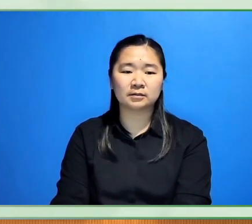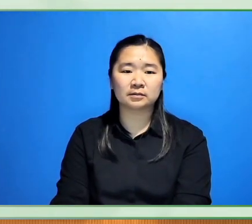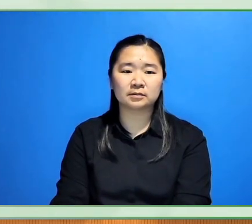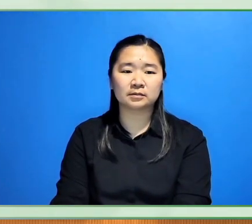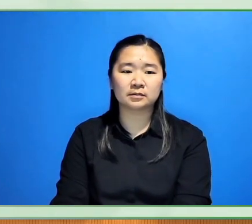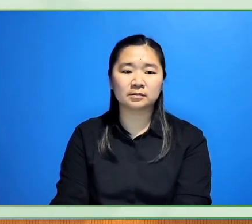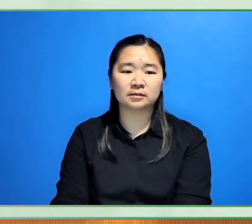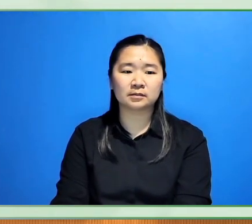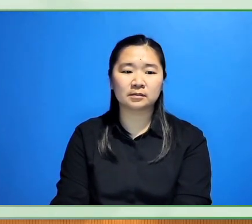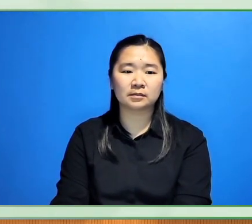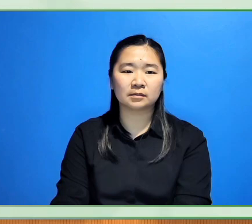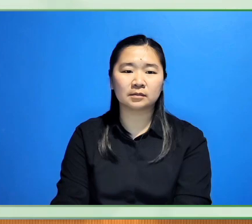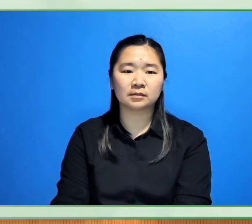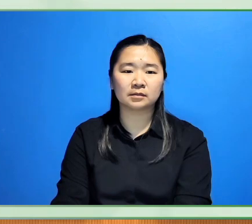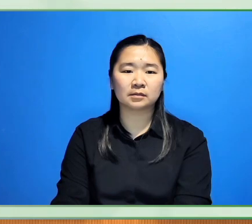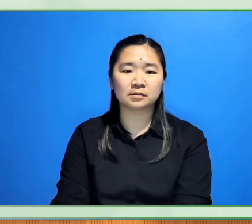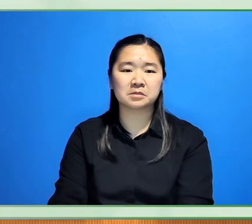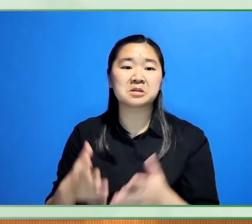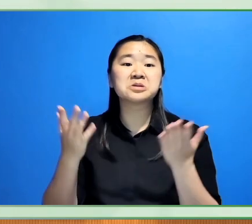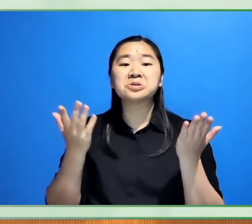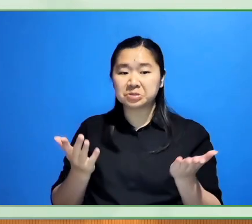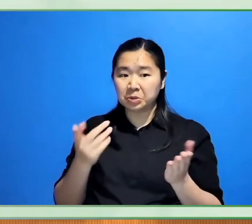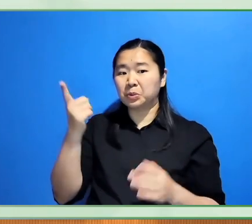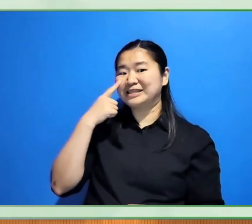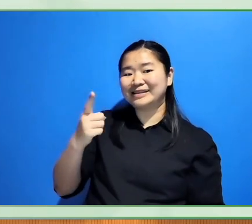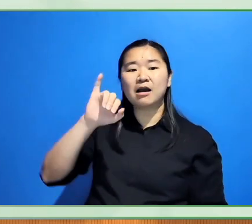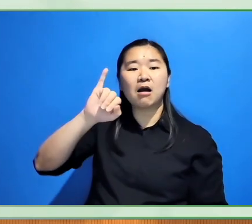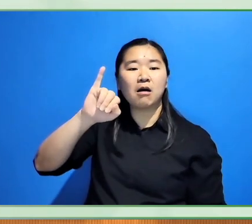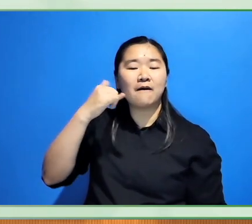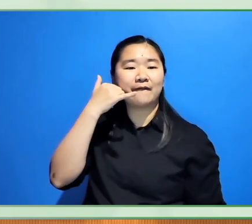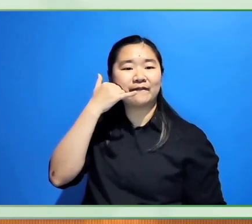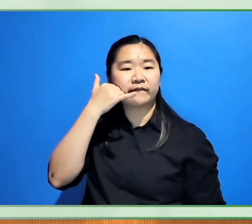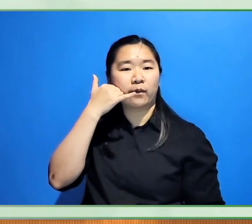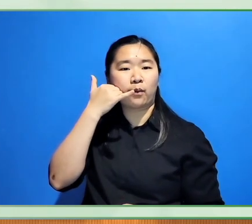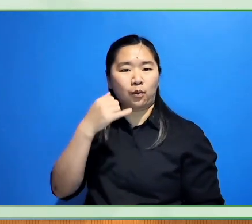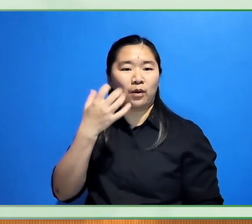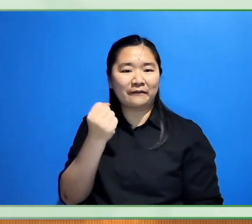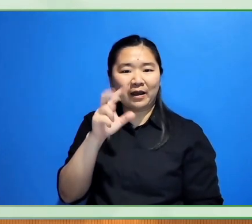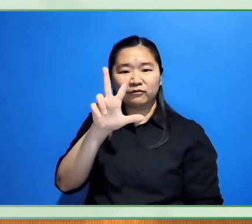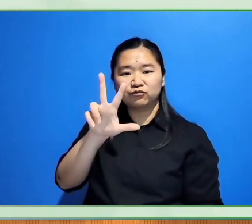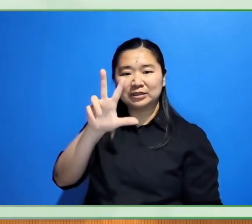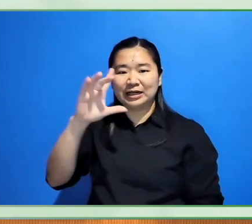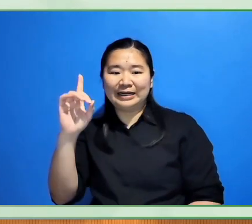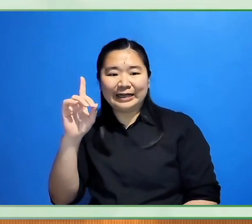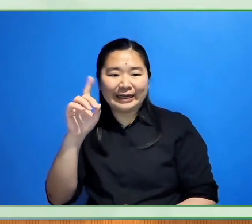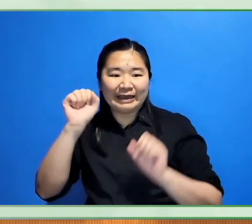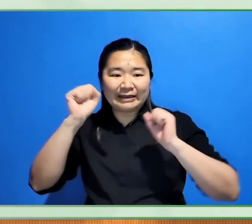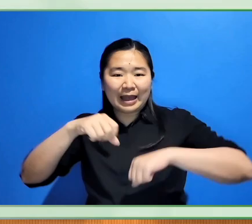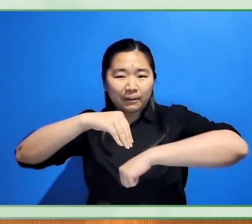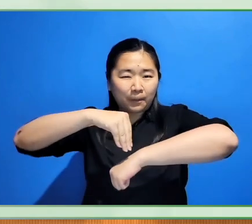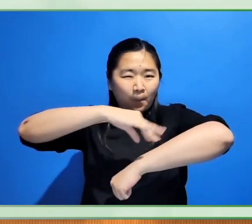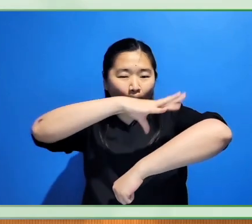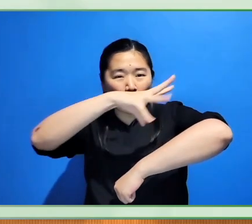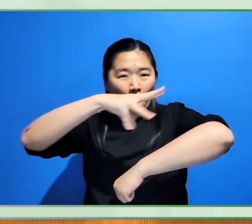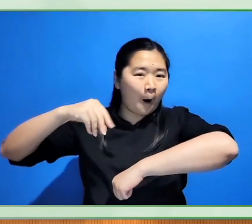muscle placement sensors. Then with our device, we do 3D simulation thanks to some bracelets and devices. Then the team does